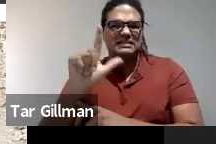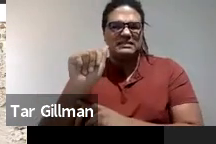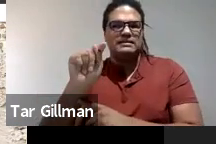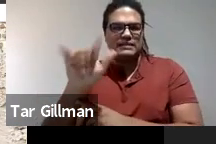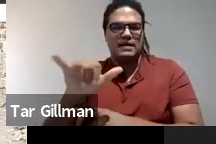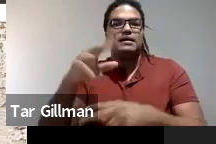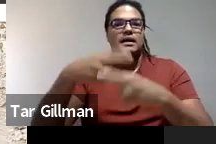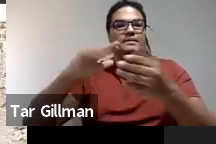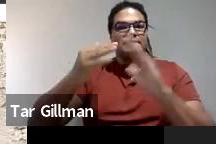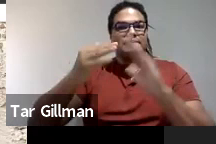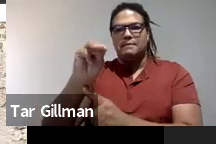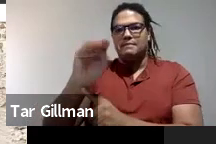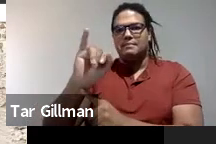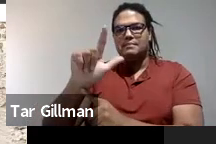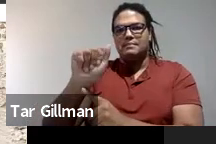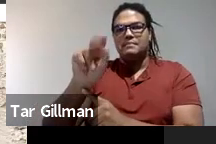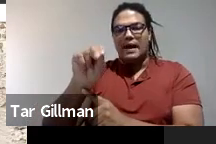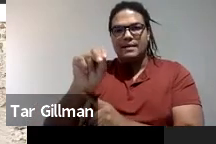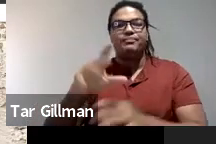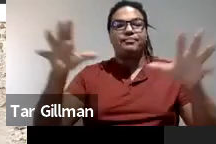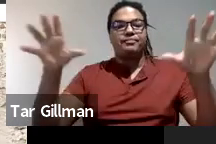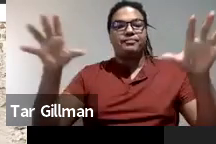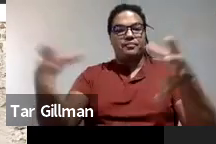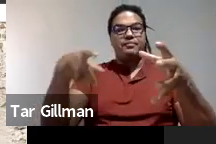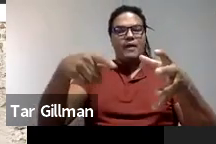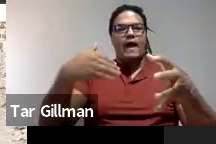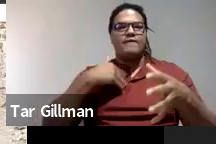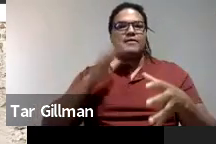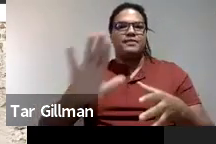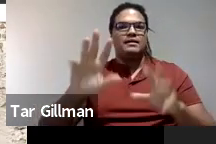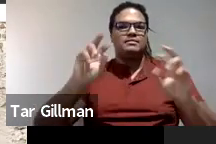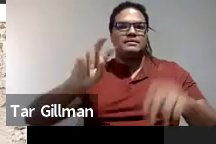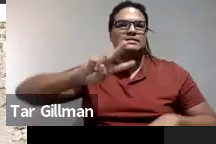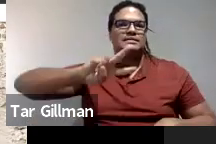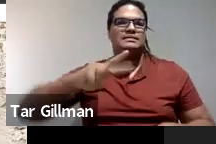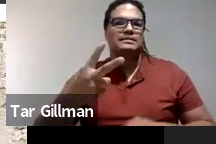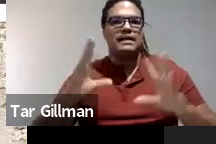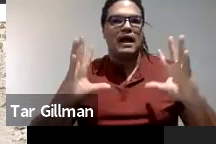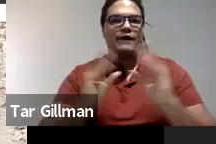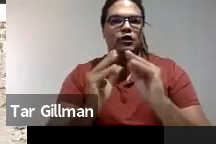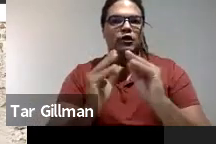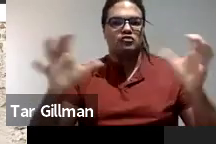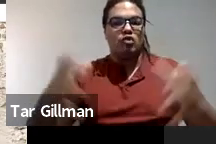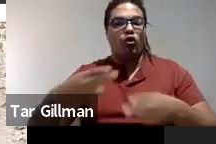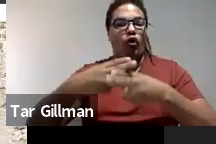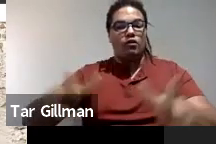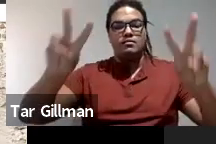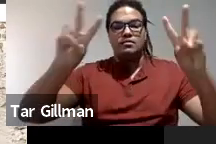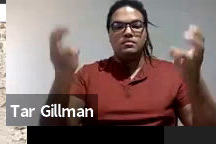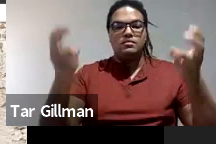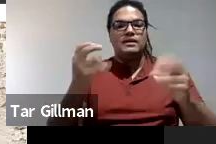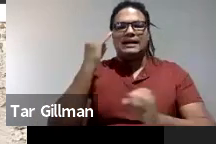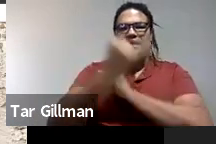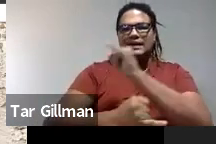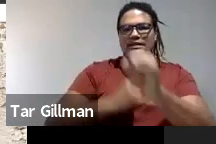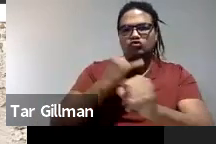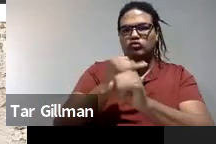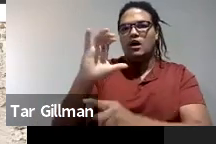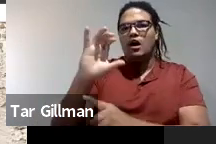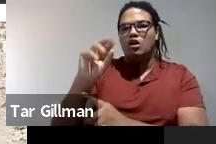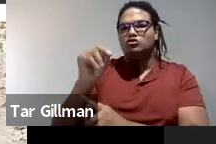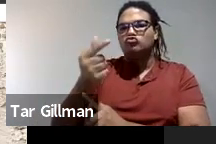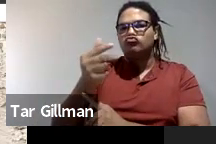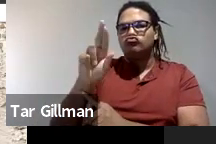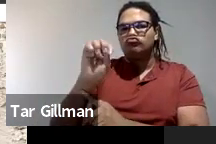1880, in Italy, there was a town called Milan, and they had their second conference, and it was